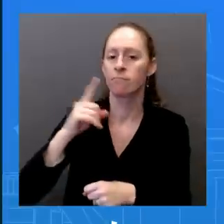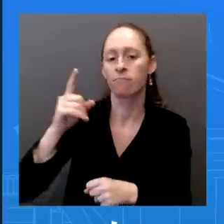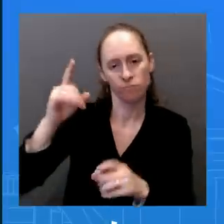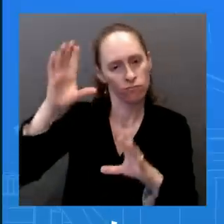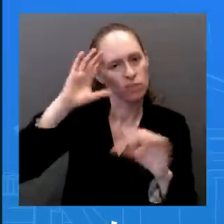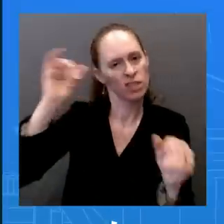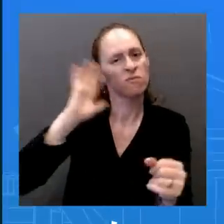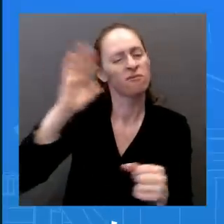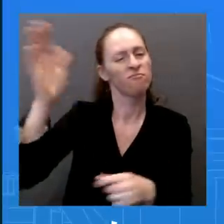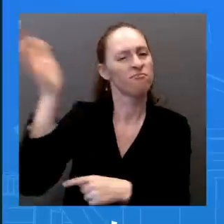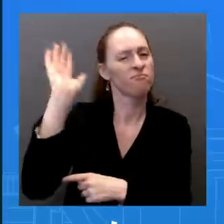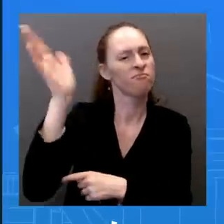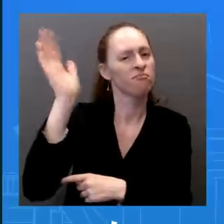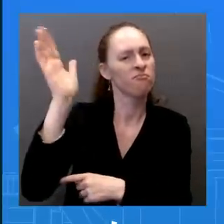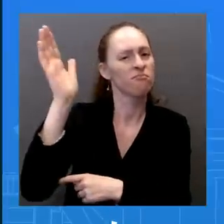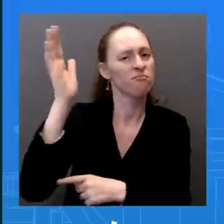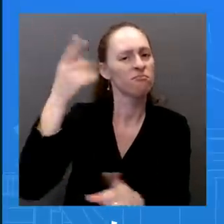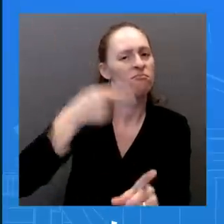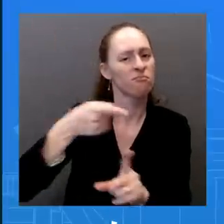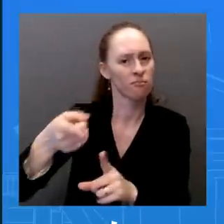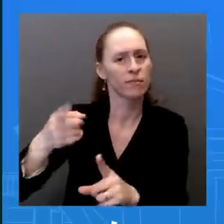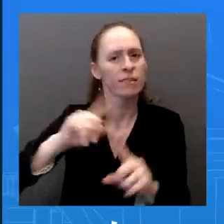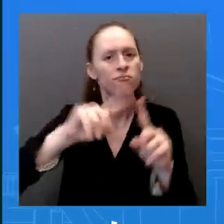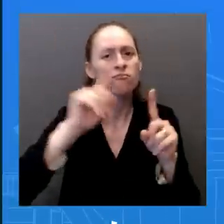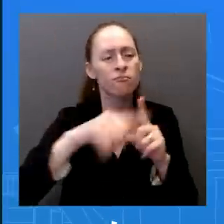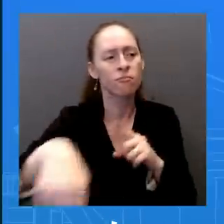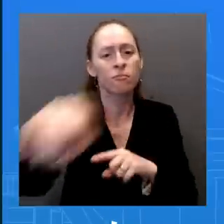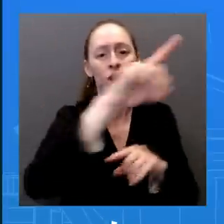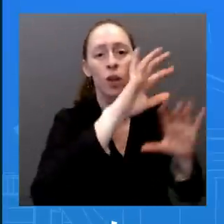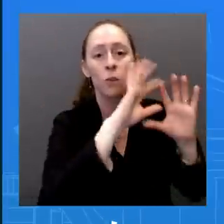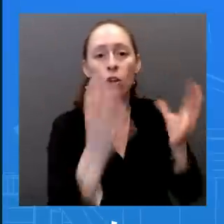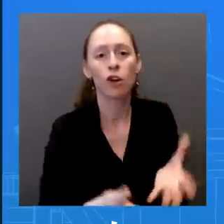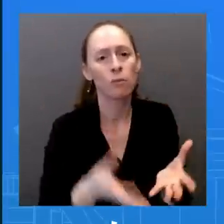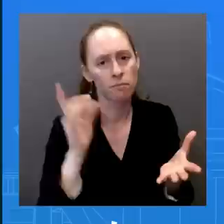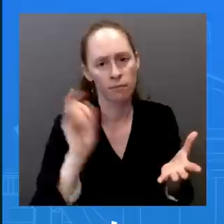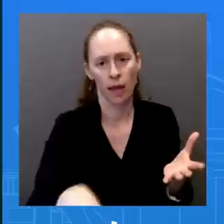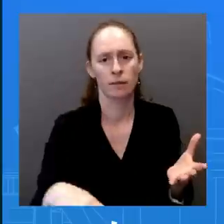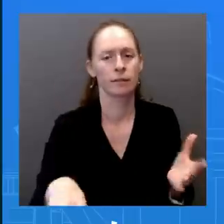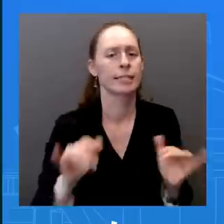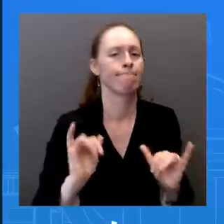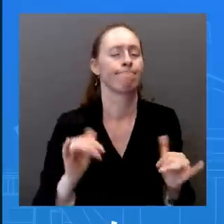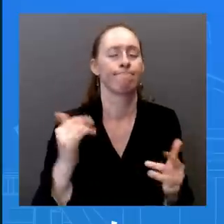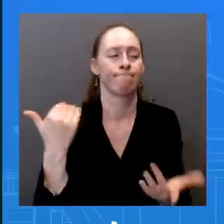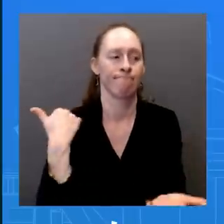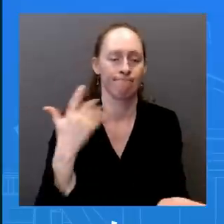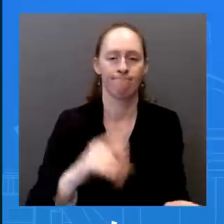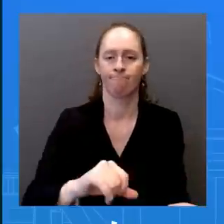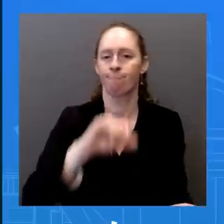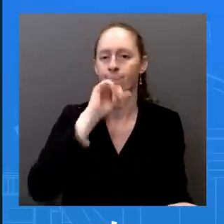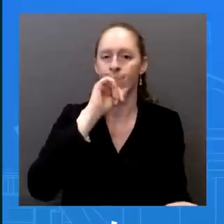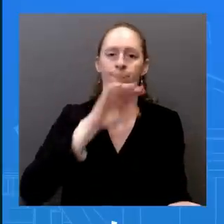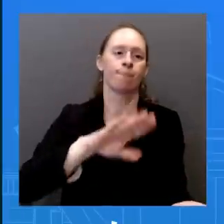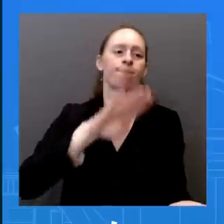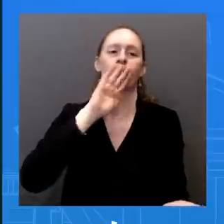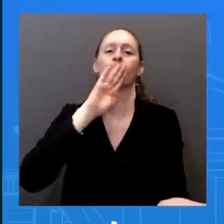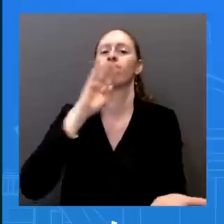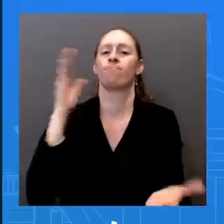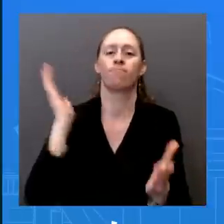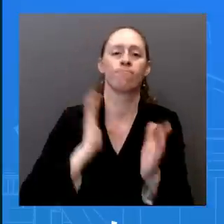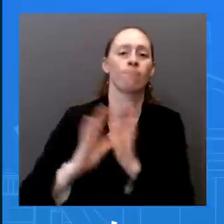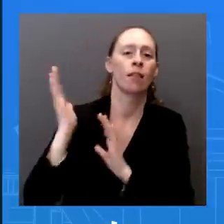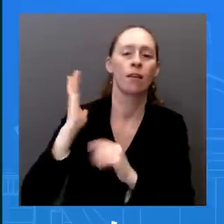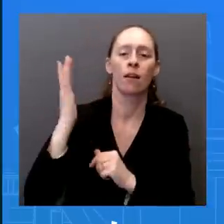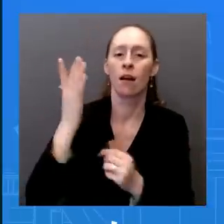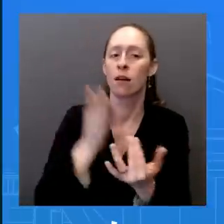the fundamental lessons of COVID-19 so that we never again face a circumstance like we did over the course of the past 2 years. It sounds like that the main theme